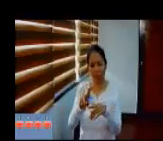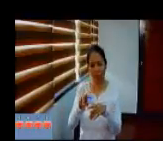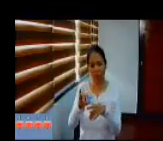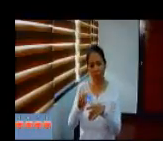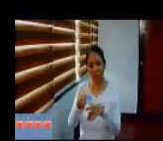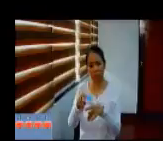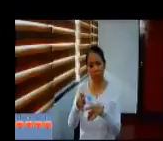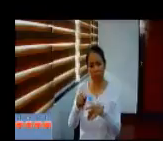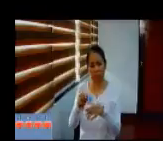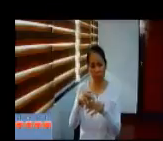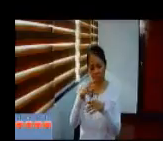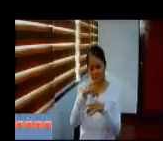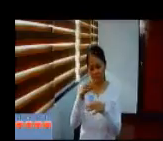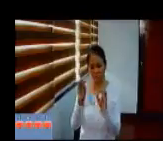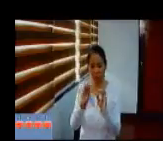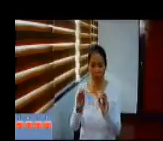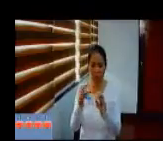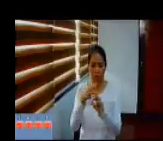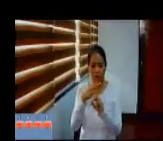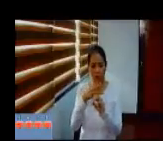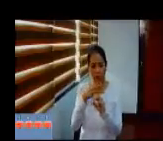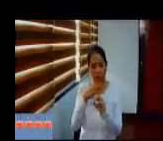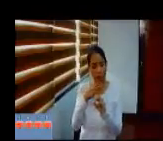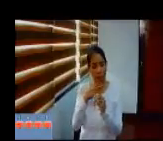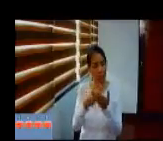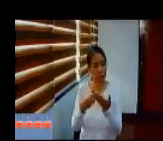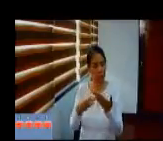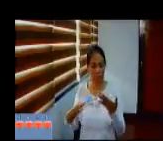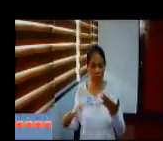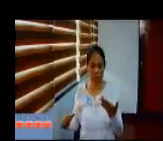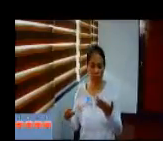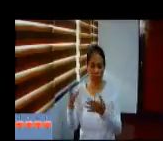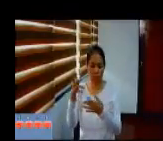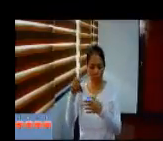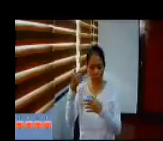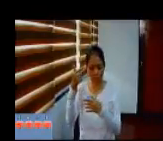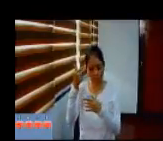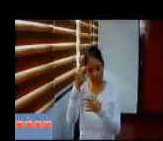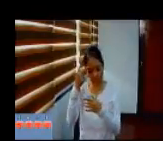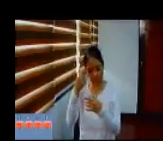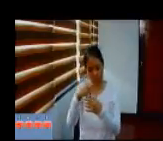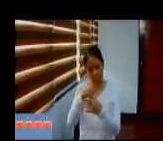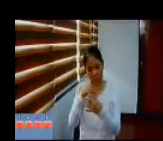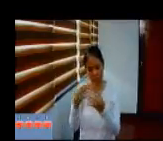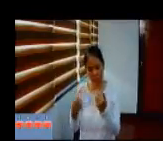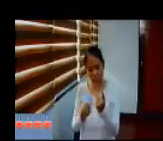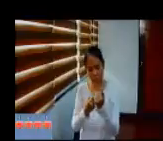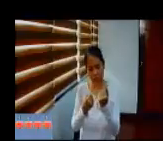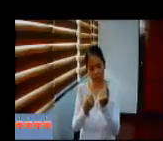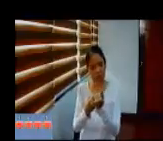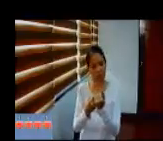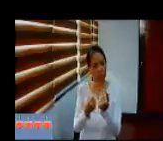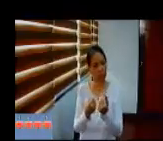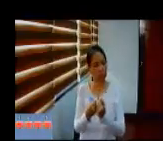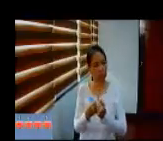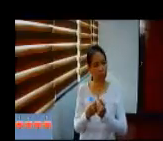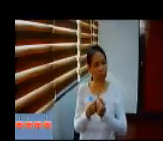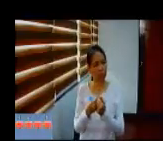and the way to manage them, and government has not reached them in so far as that service is concerned,